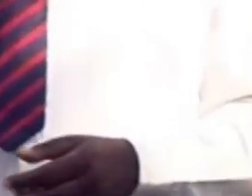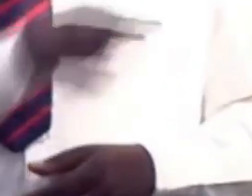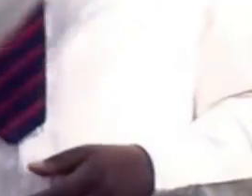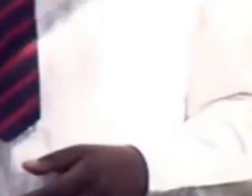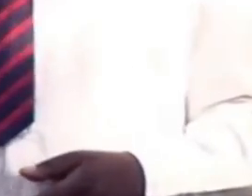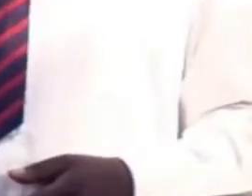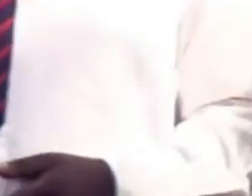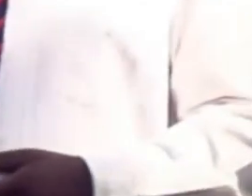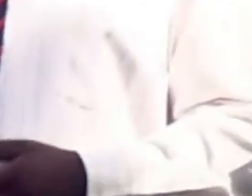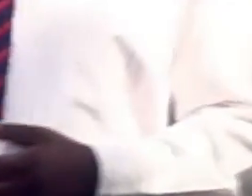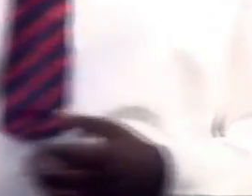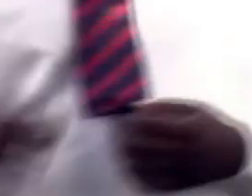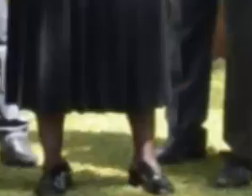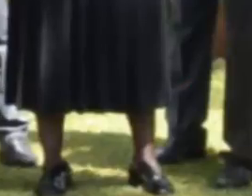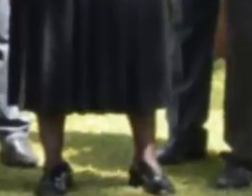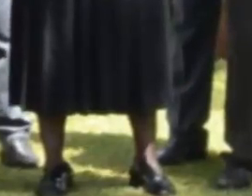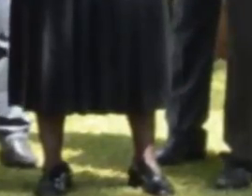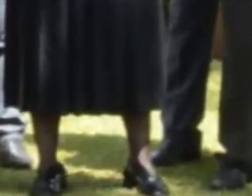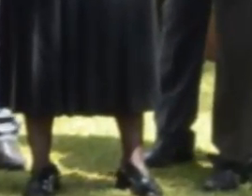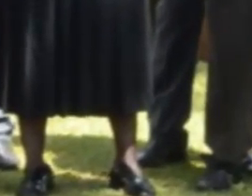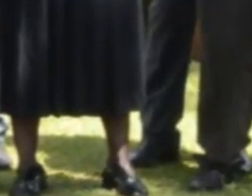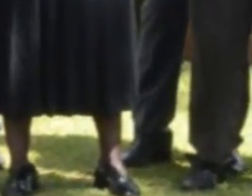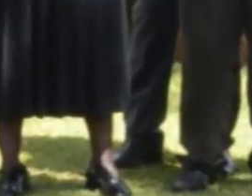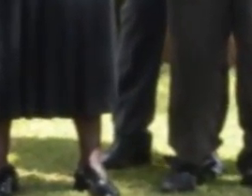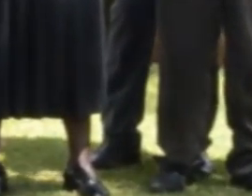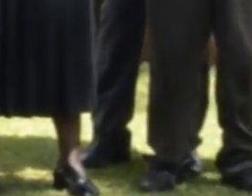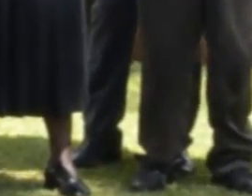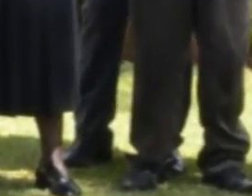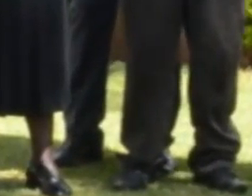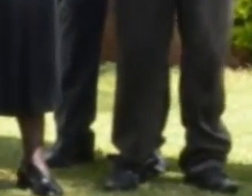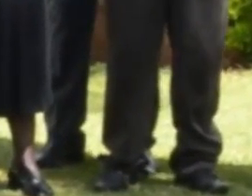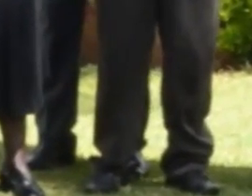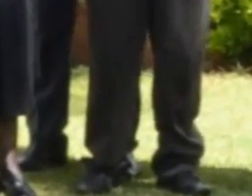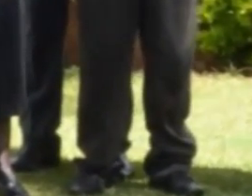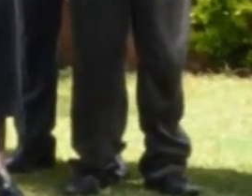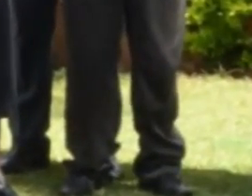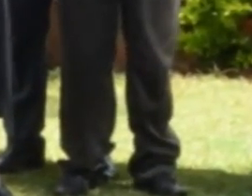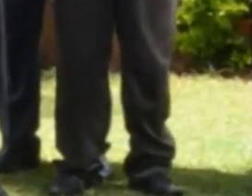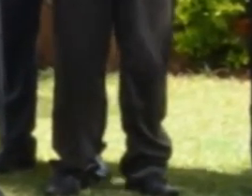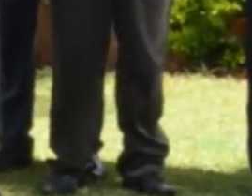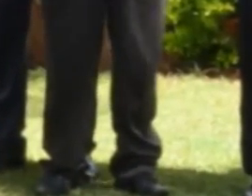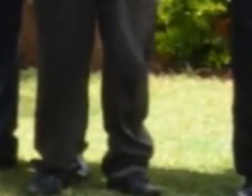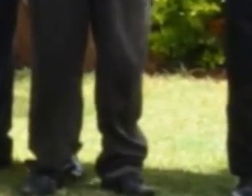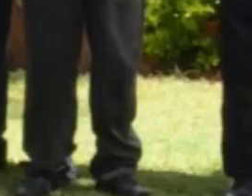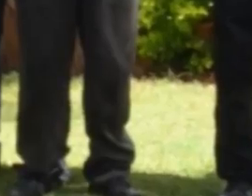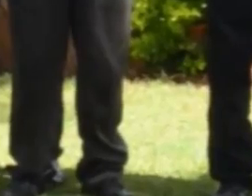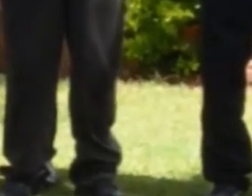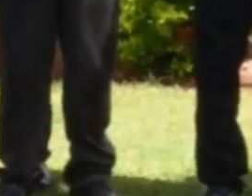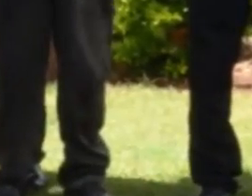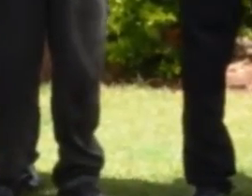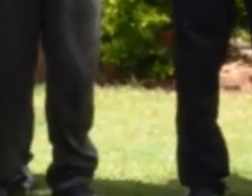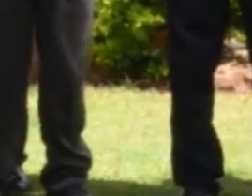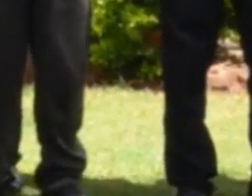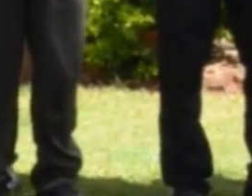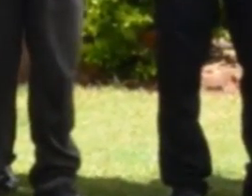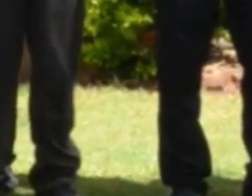of Calvary. Jesus shall lead me night and day. Jesus shall